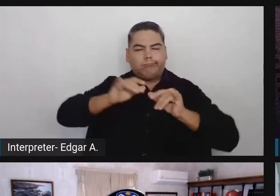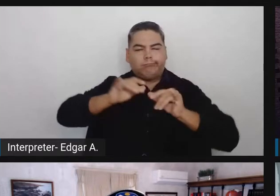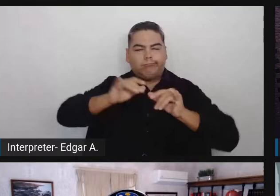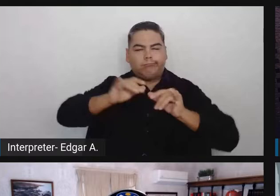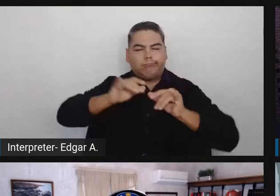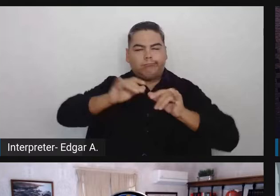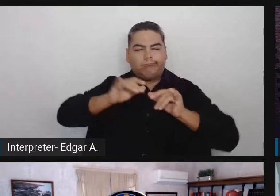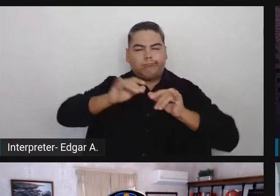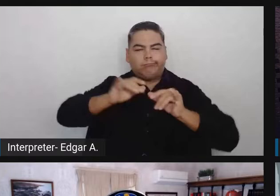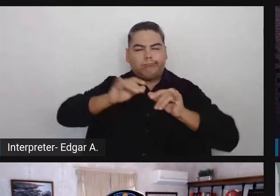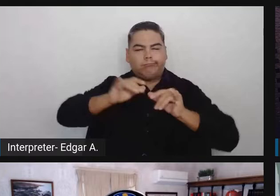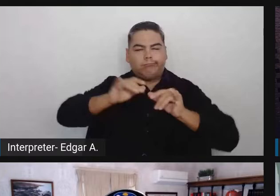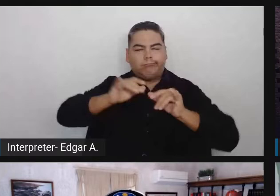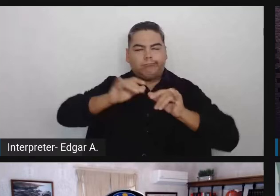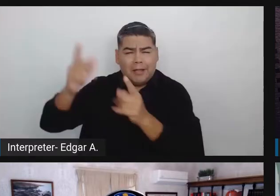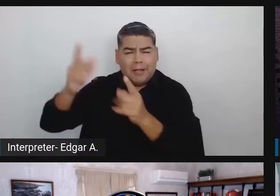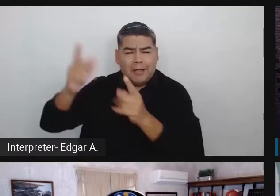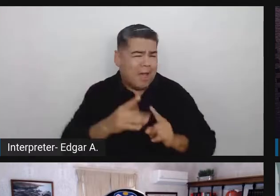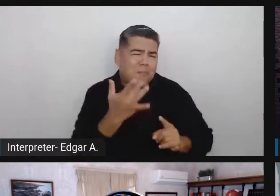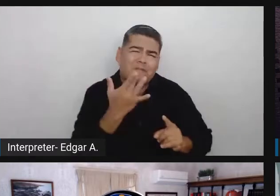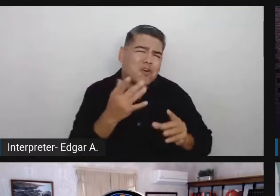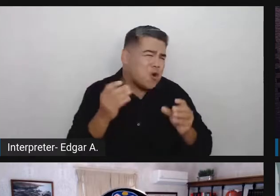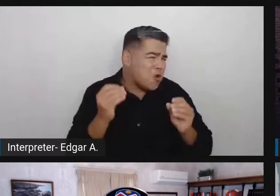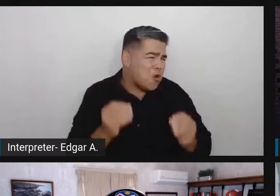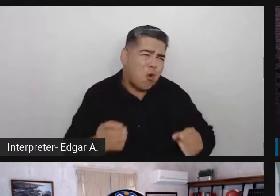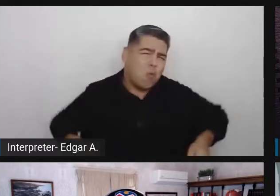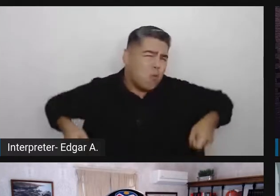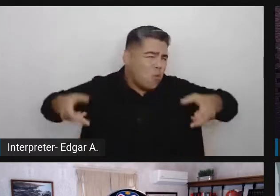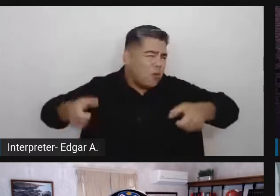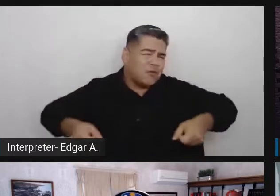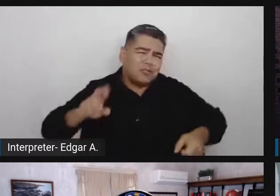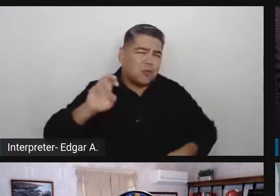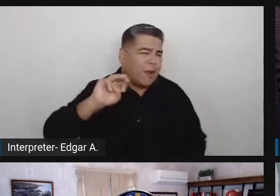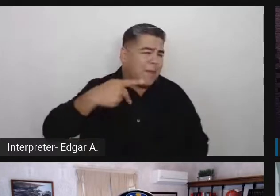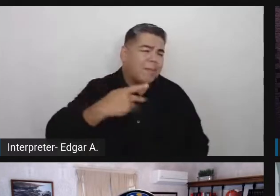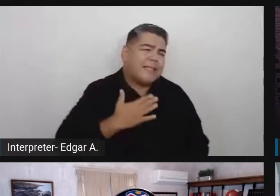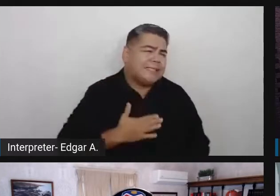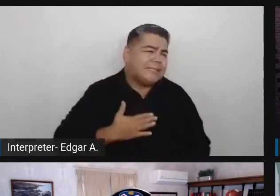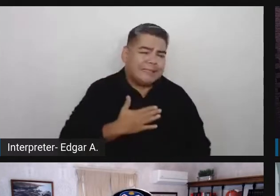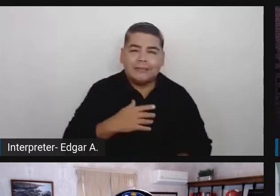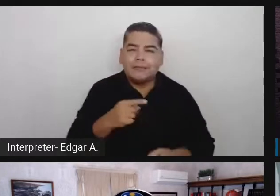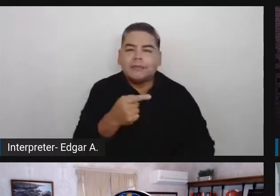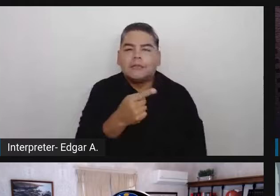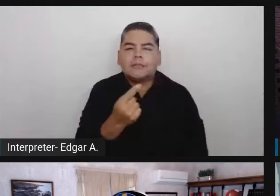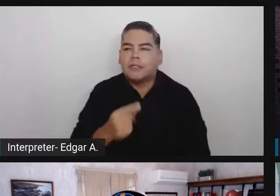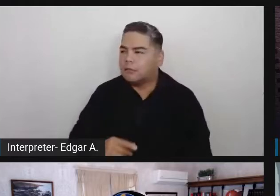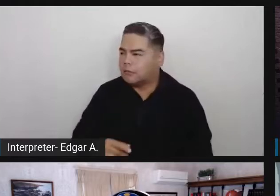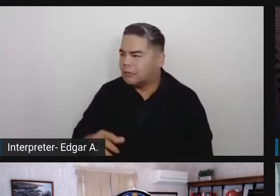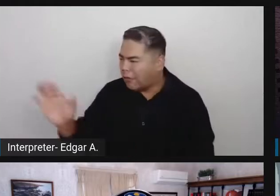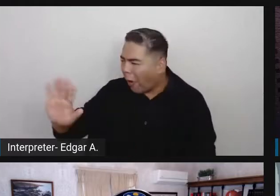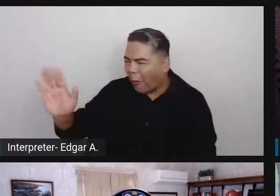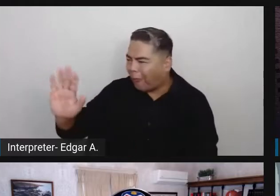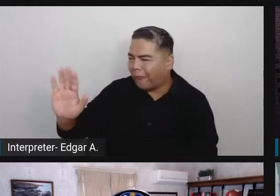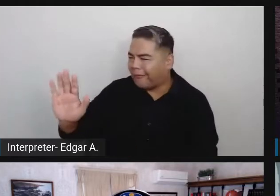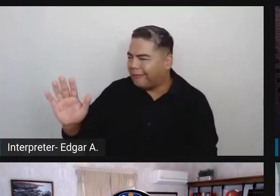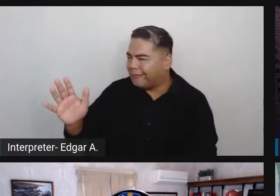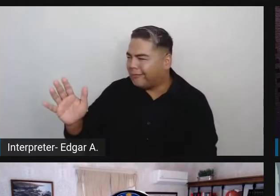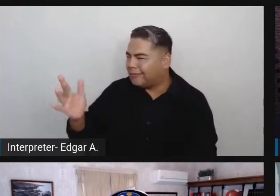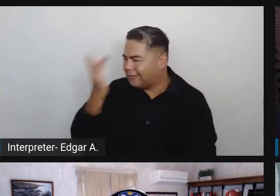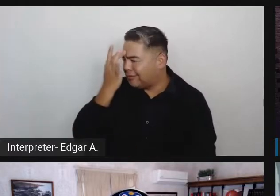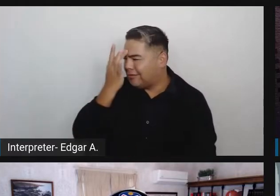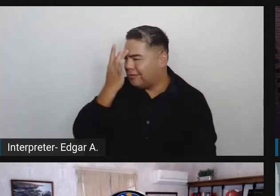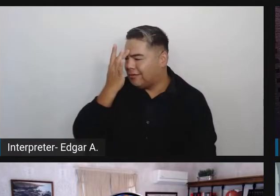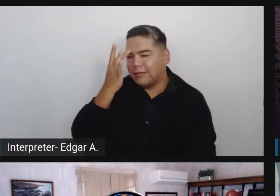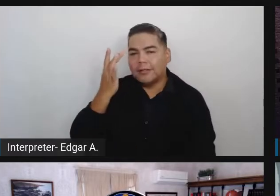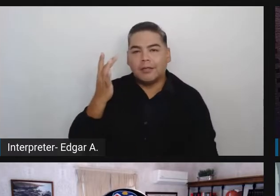would just say, no, like, what's wrong with you, right? But when you say that to a web developer, web designer, now we have to like go